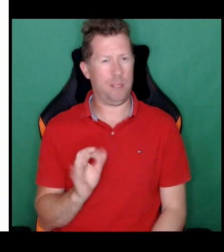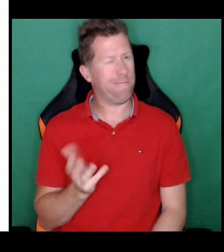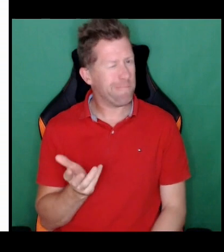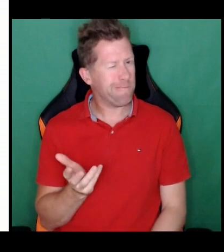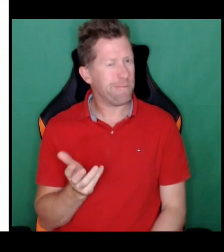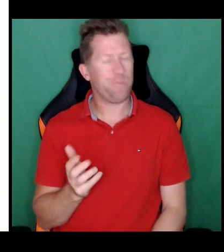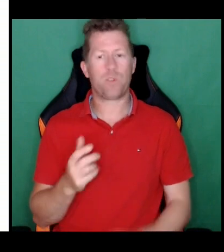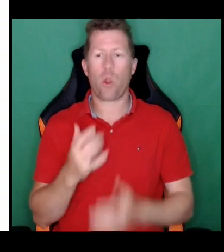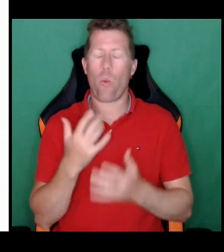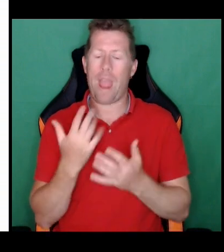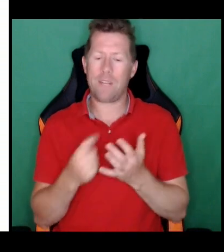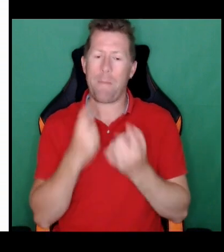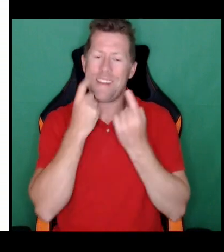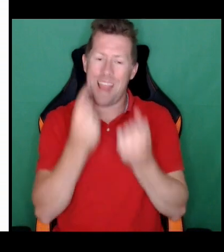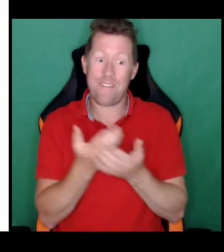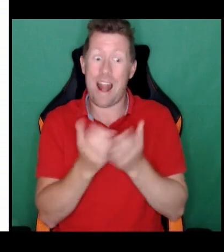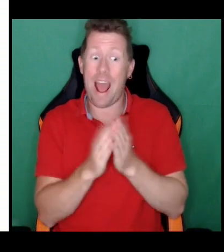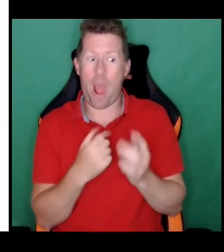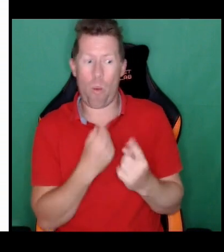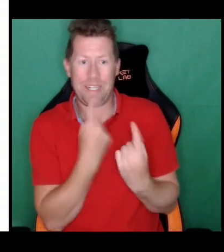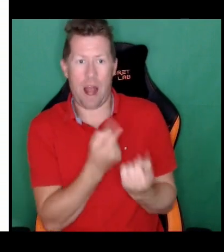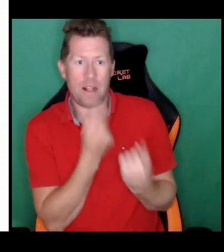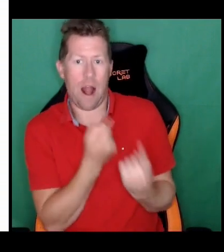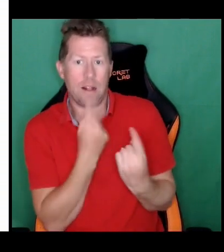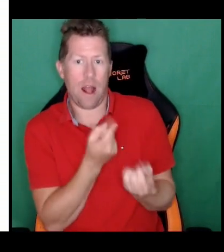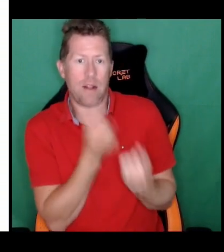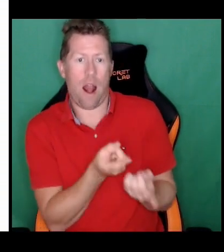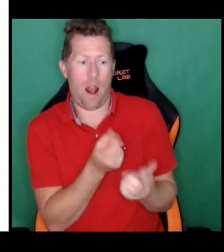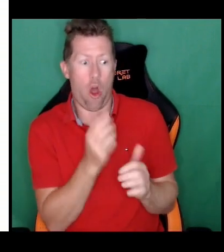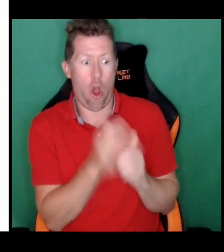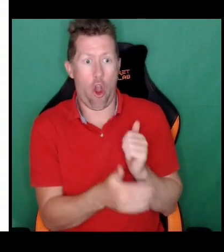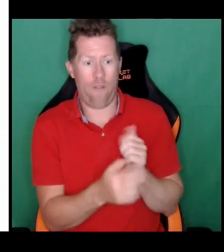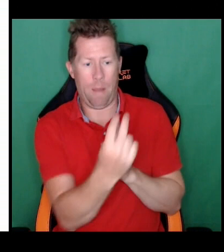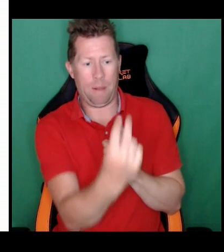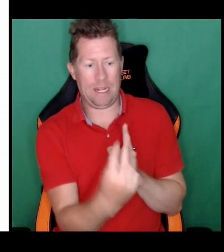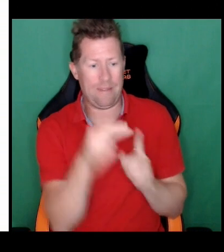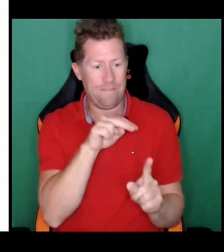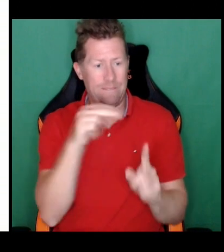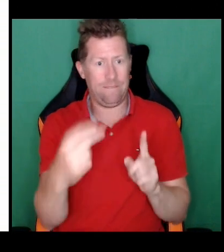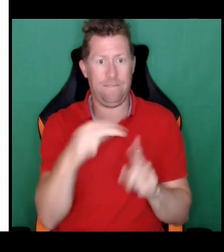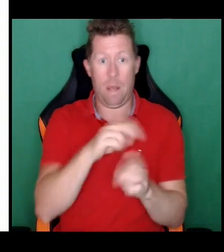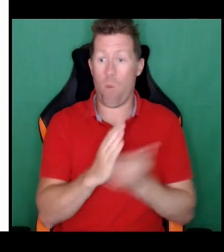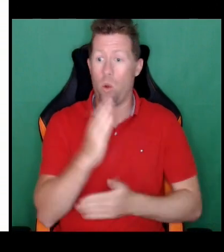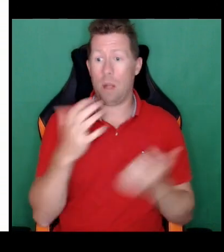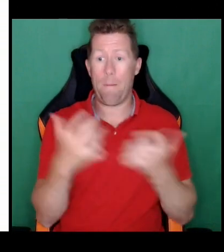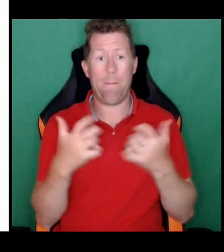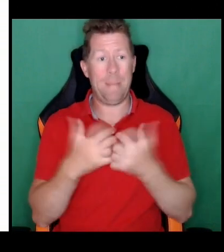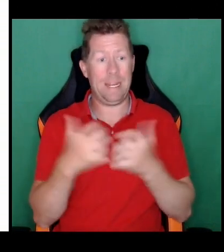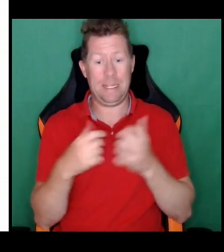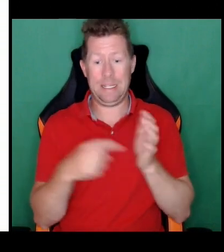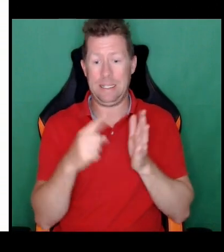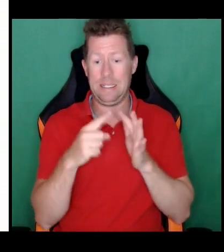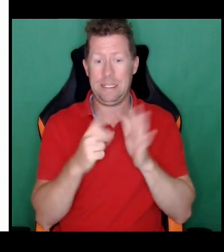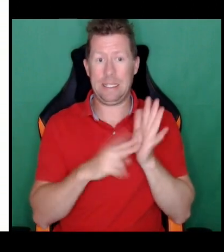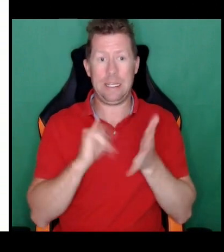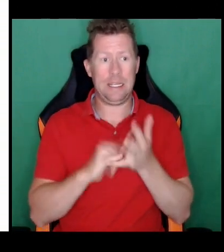we message to teenagers in a challenging way about this belief, because to many teenagers, in their view,